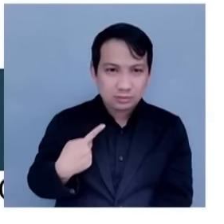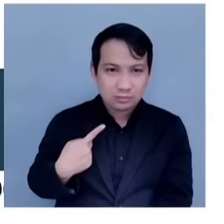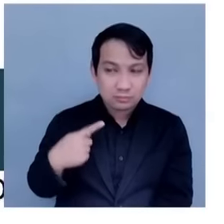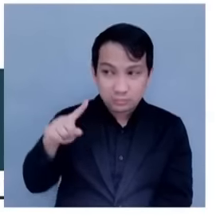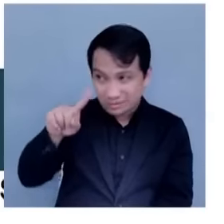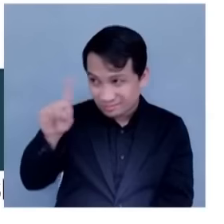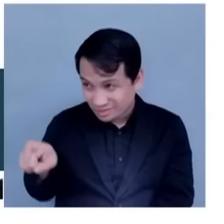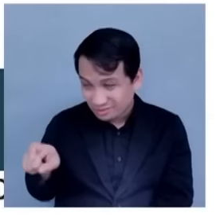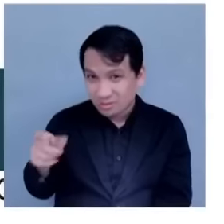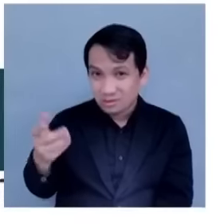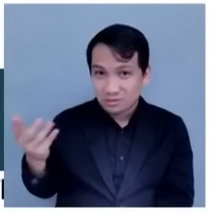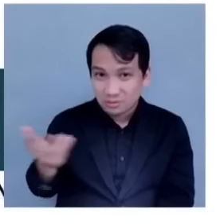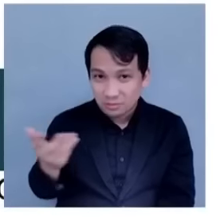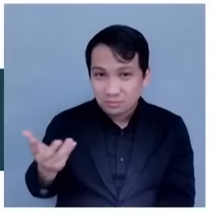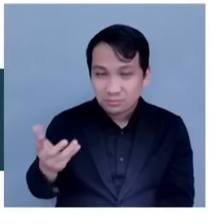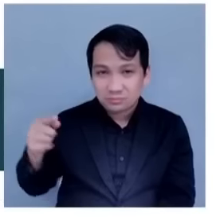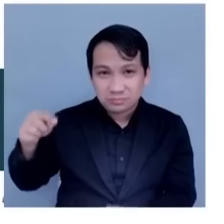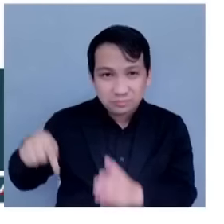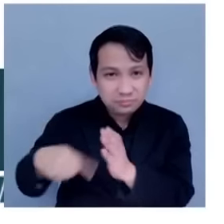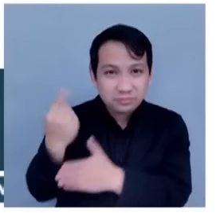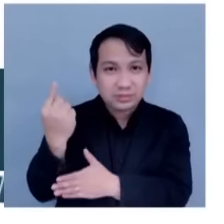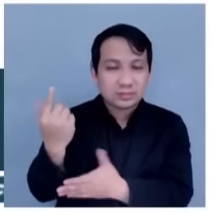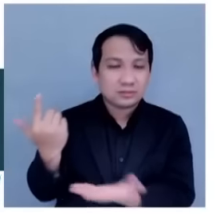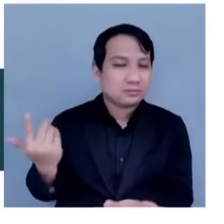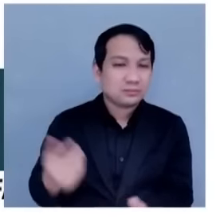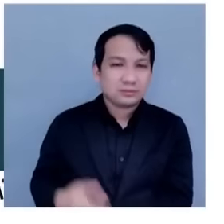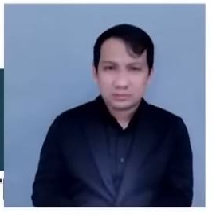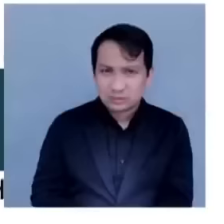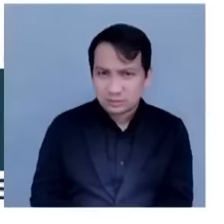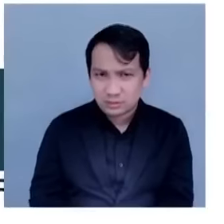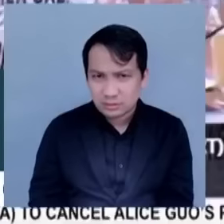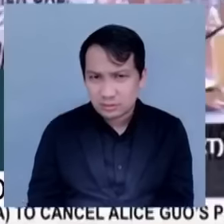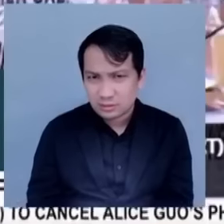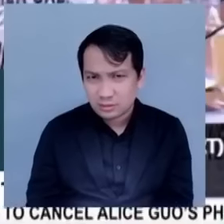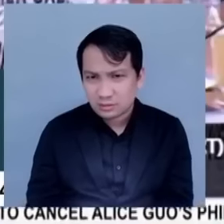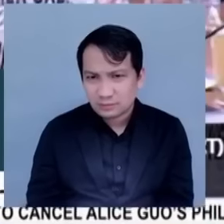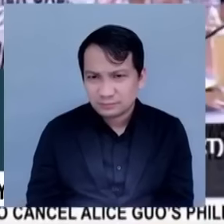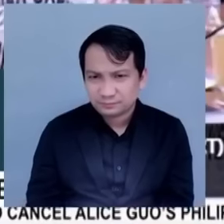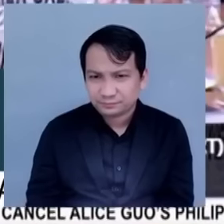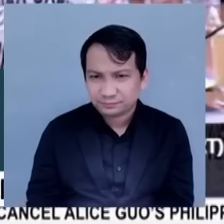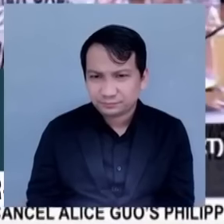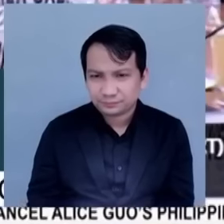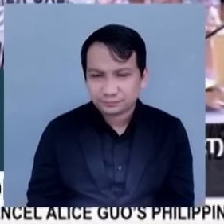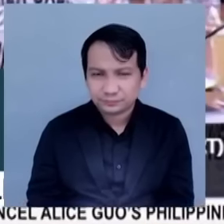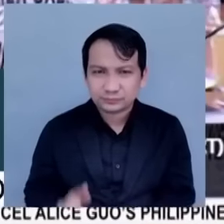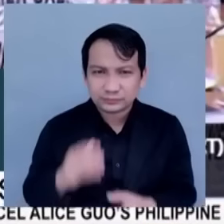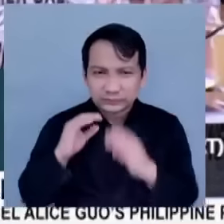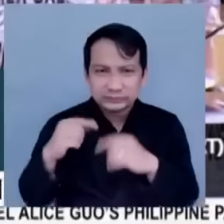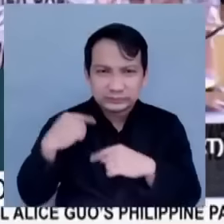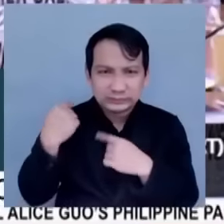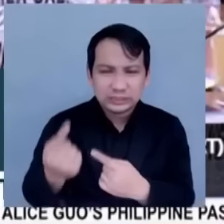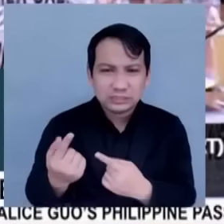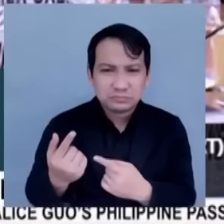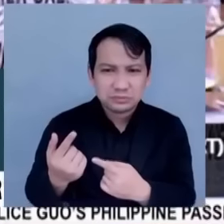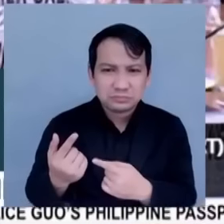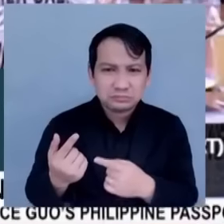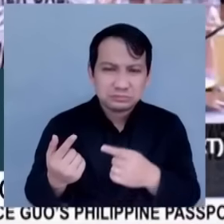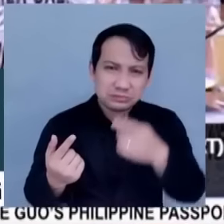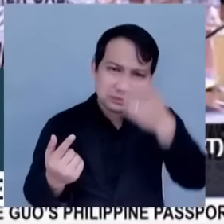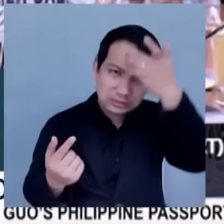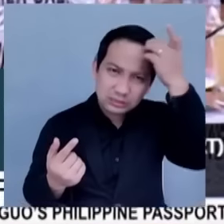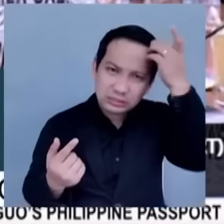her, not even once, where she was? I was not able to communicate with her since